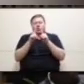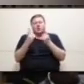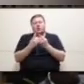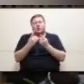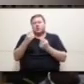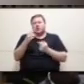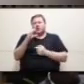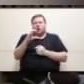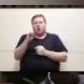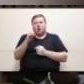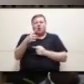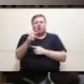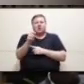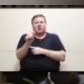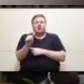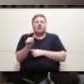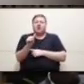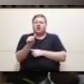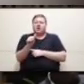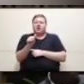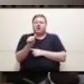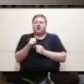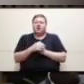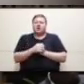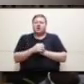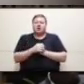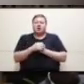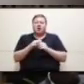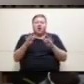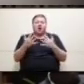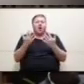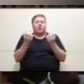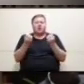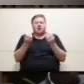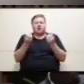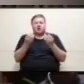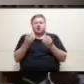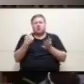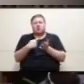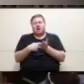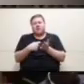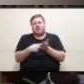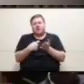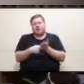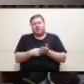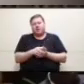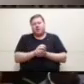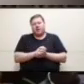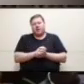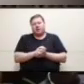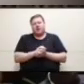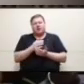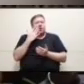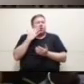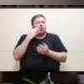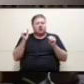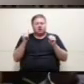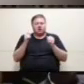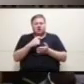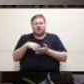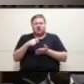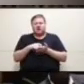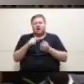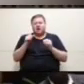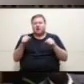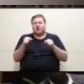to get the figures right in terms of how much he should have been paid. And once he has signed acknowledgement, he will start to pay